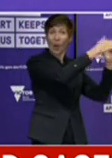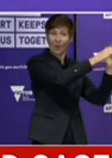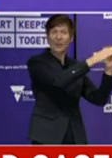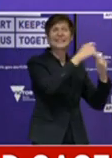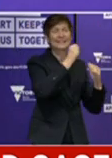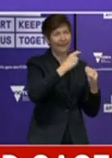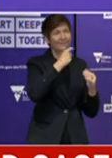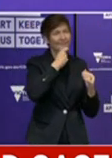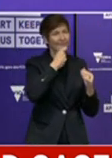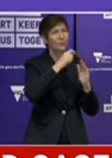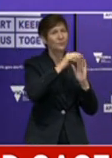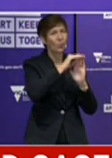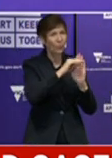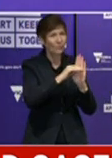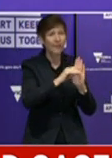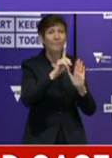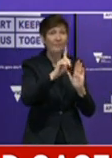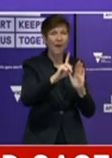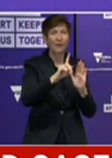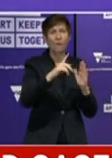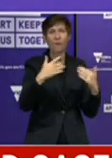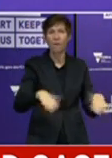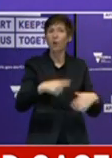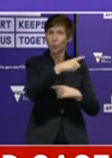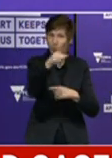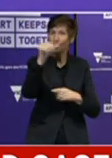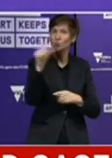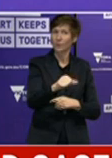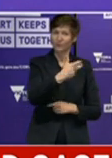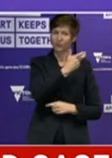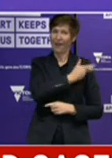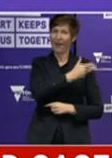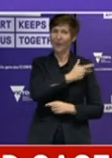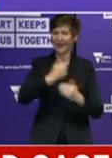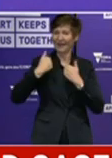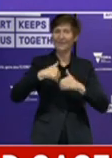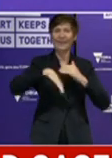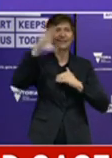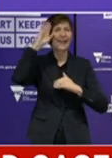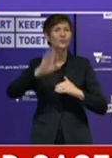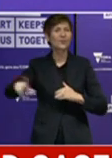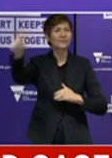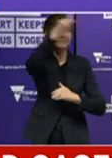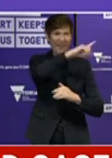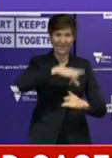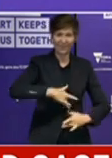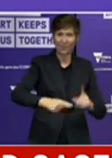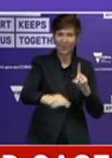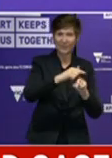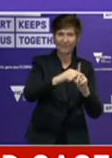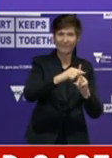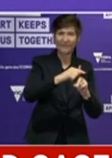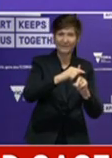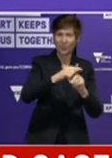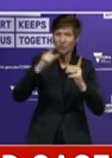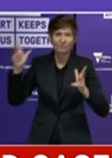it's something that every regional Victorian should be proud of. It's about positivity, it's about optimism, it's about rebuilding and setting